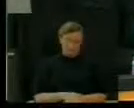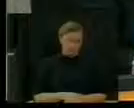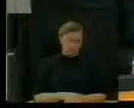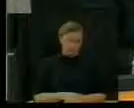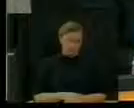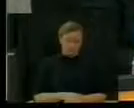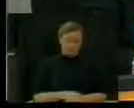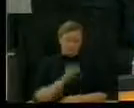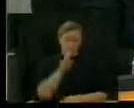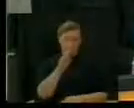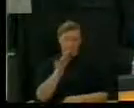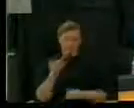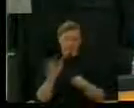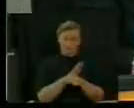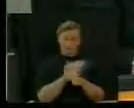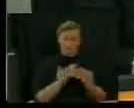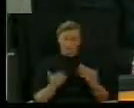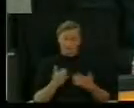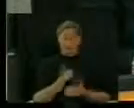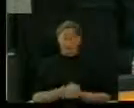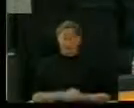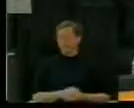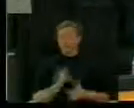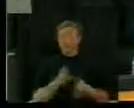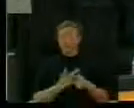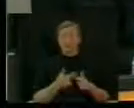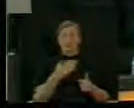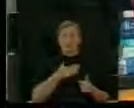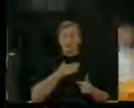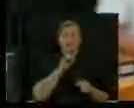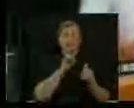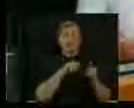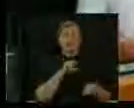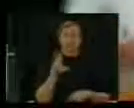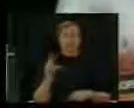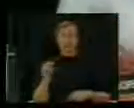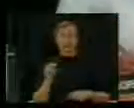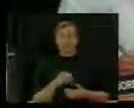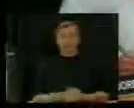Withdraw the Yeah, the motion is to withdraw the whole resolution. Yes.